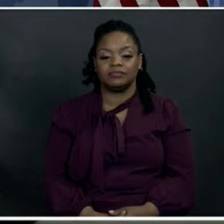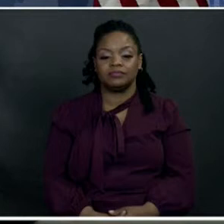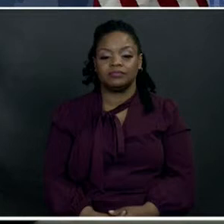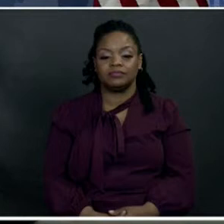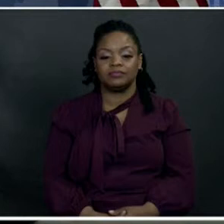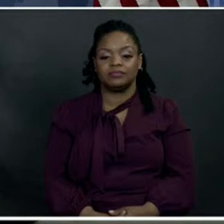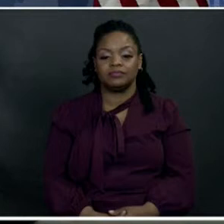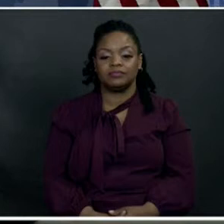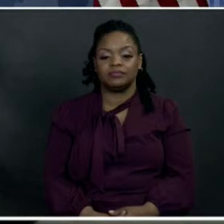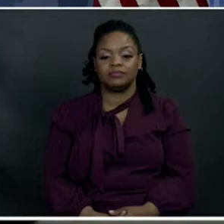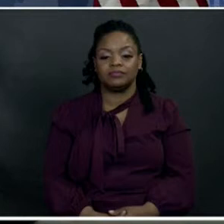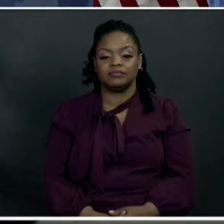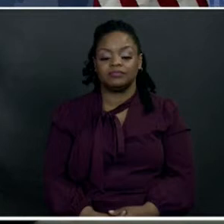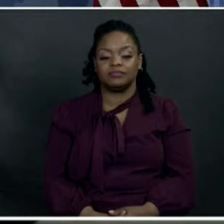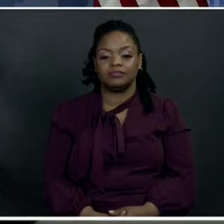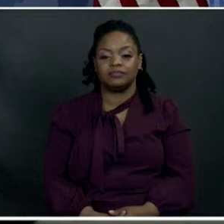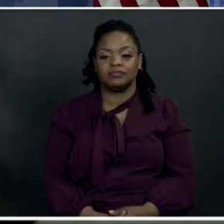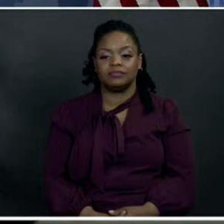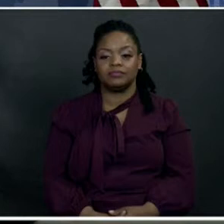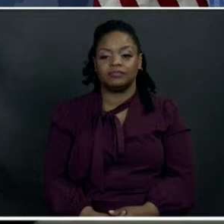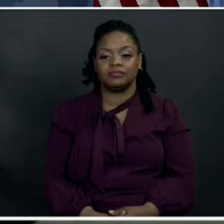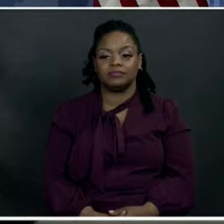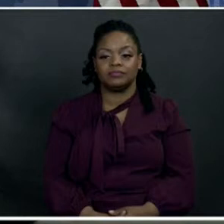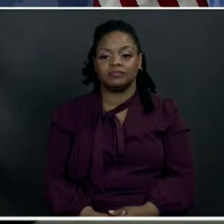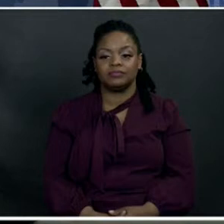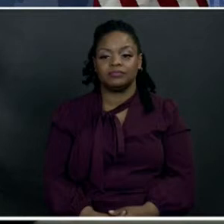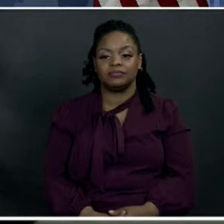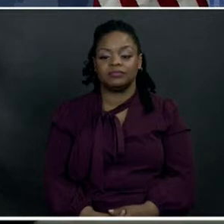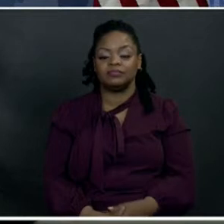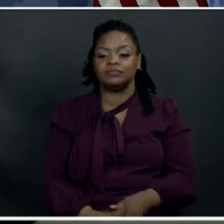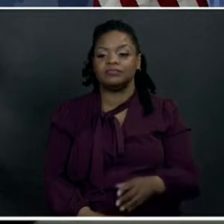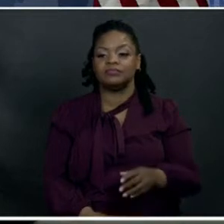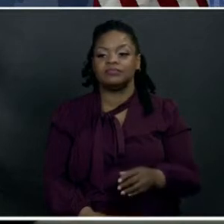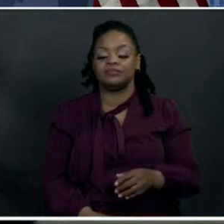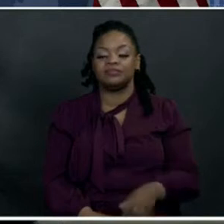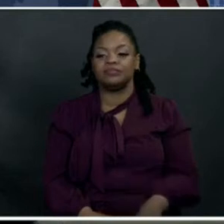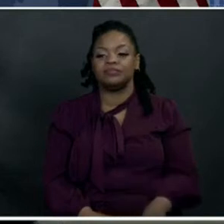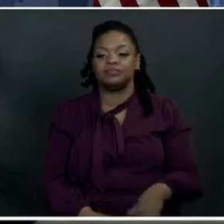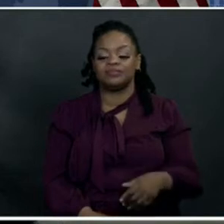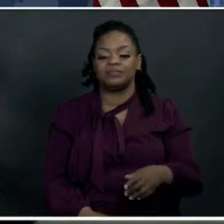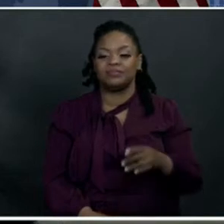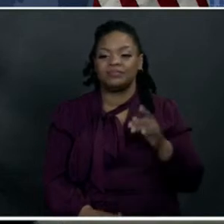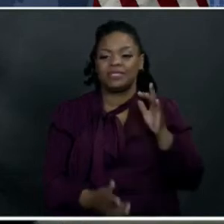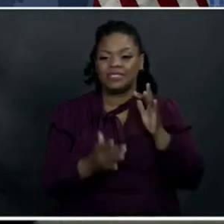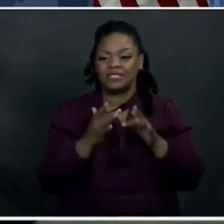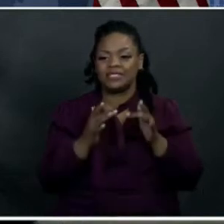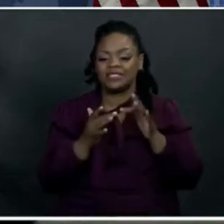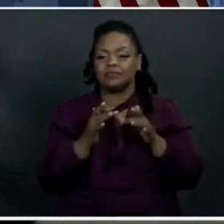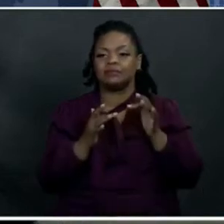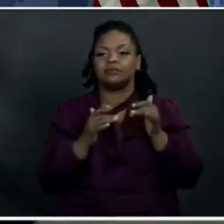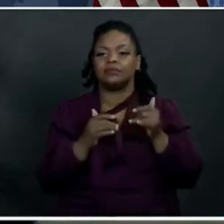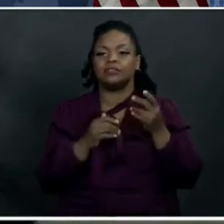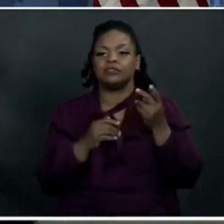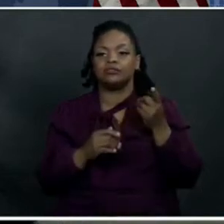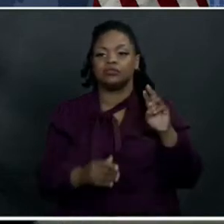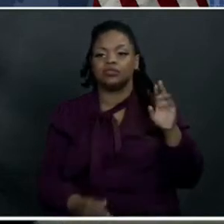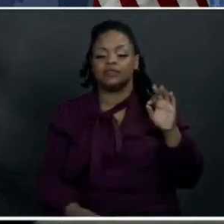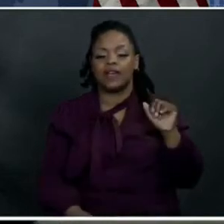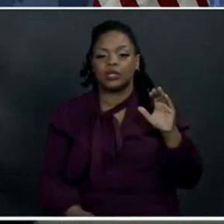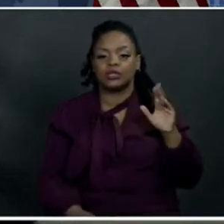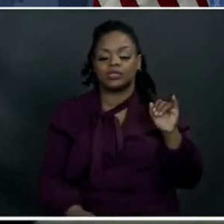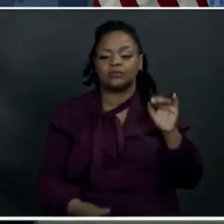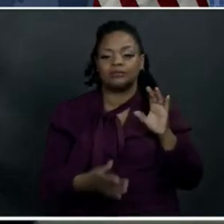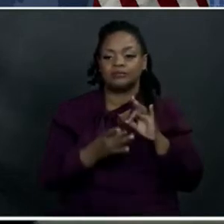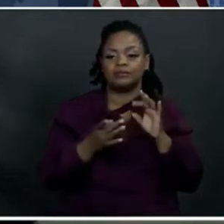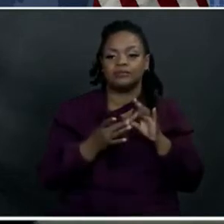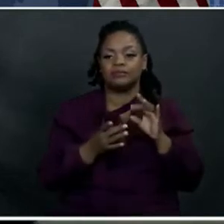With variants, I'm getting signal that I'm going in and out. Can you hear me now? Okay, so I'll back up for a second. We're 43rd in the world in